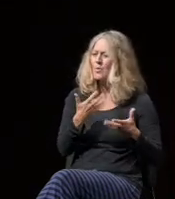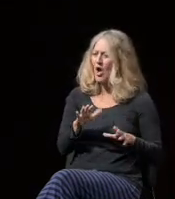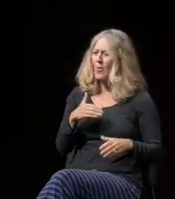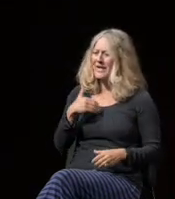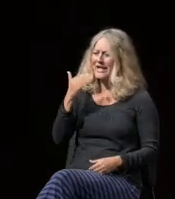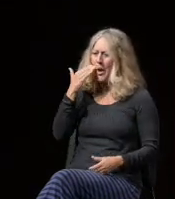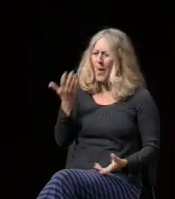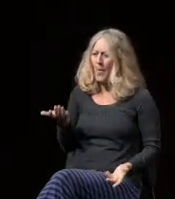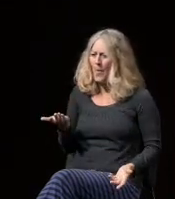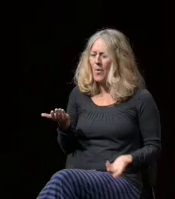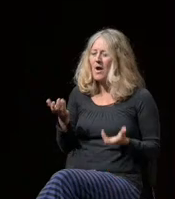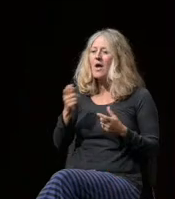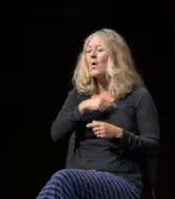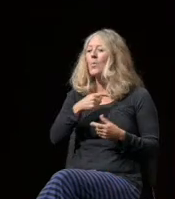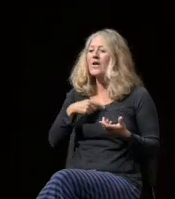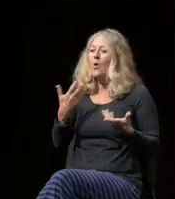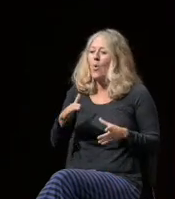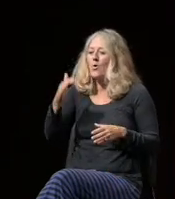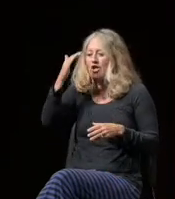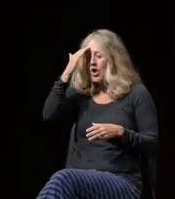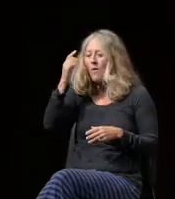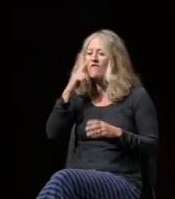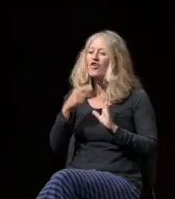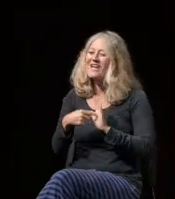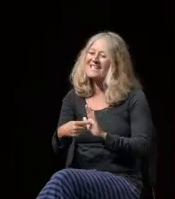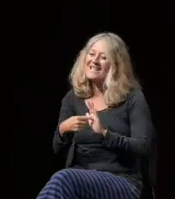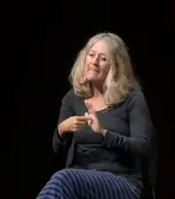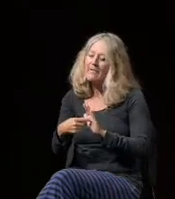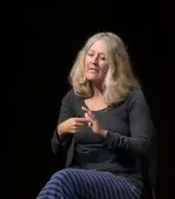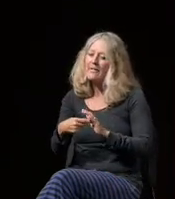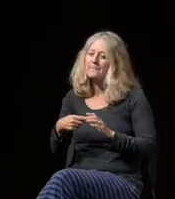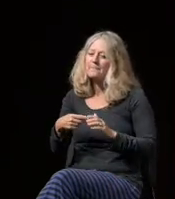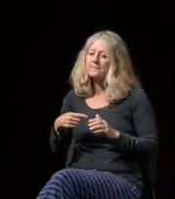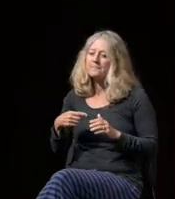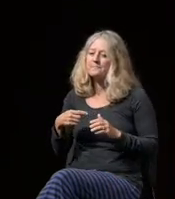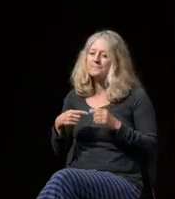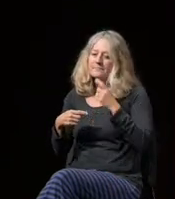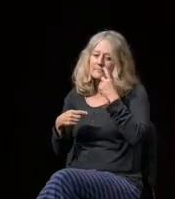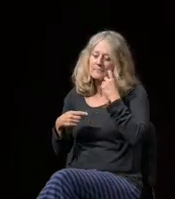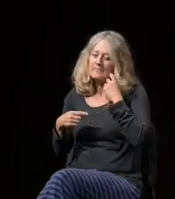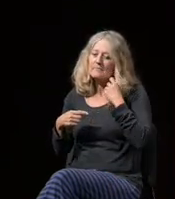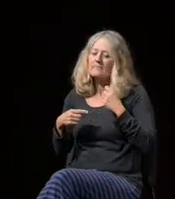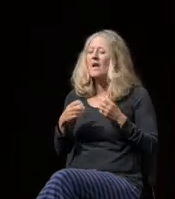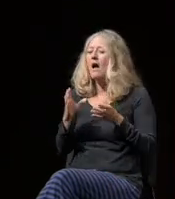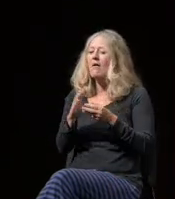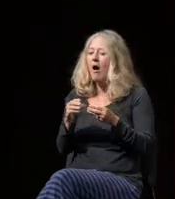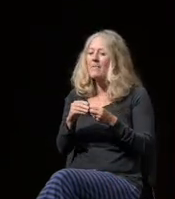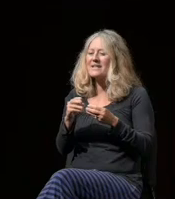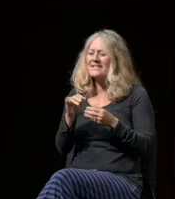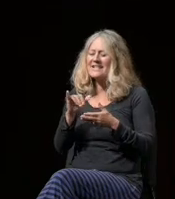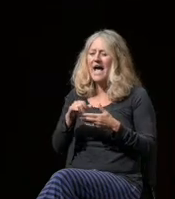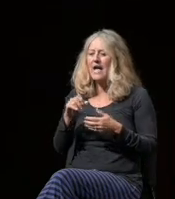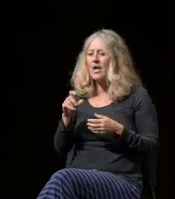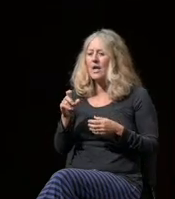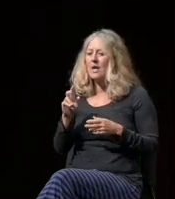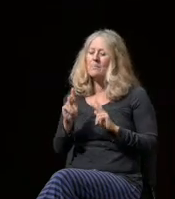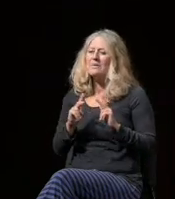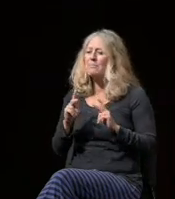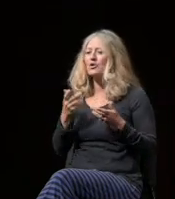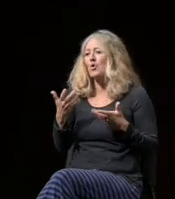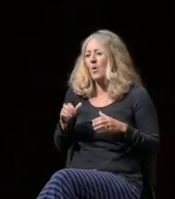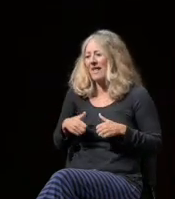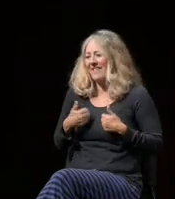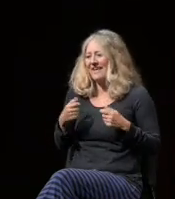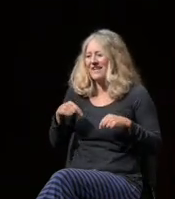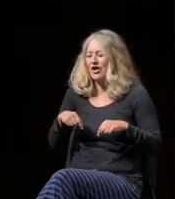right? We know, for an example, I get commonly the comments that, well, people don't want to live here. Well, not